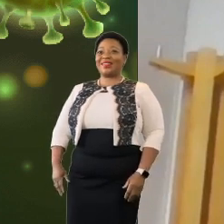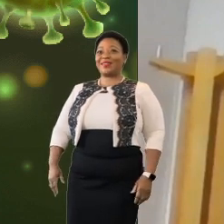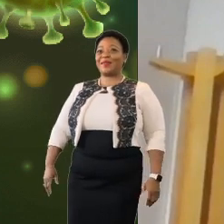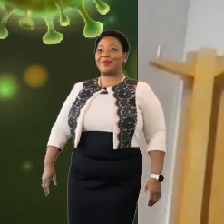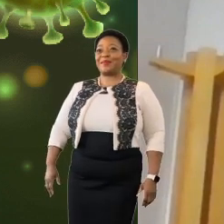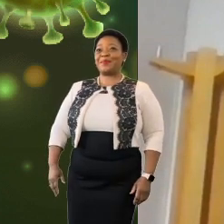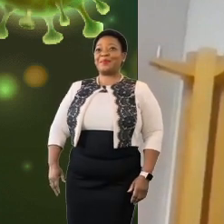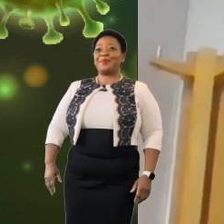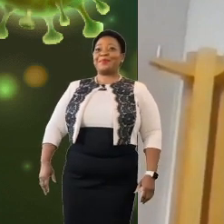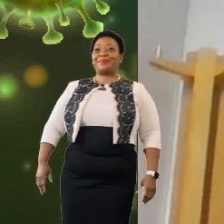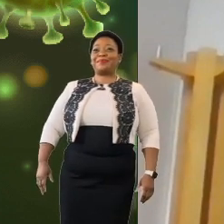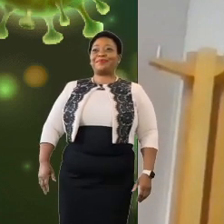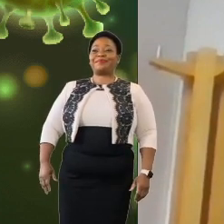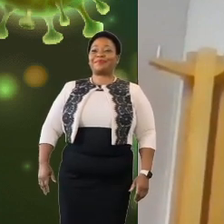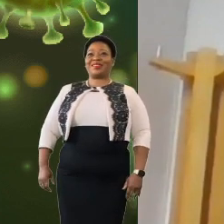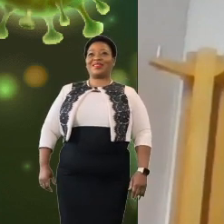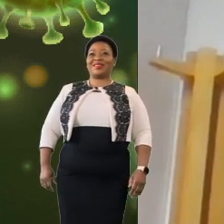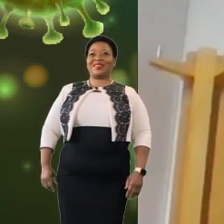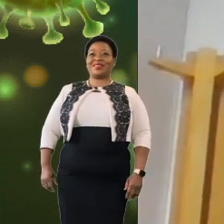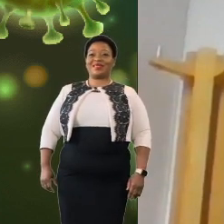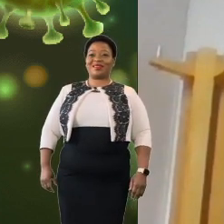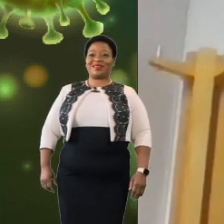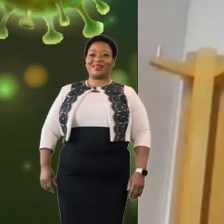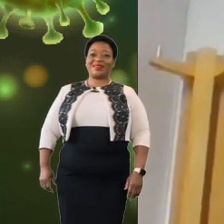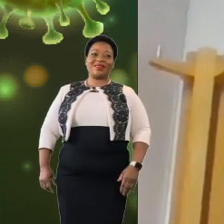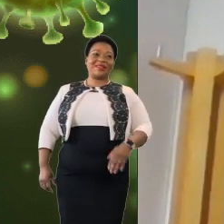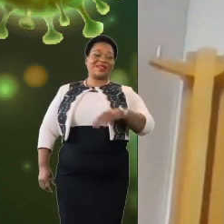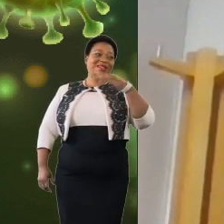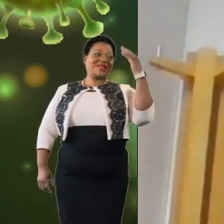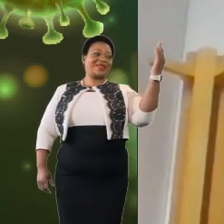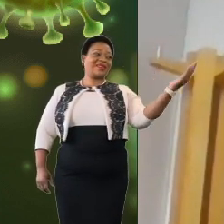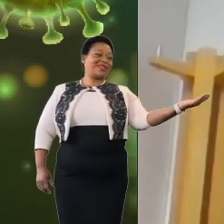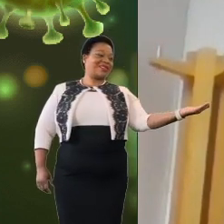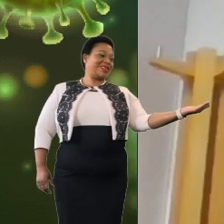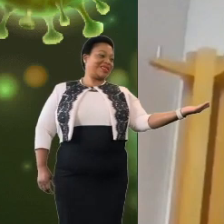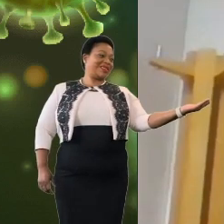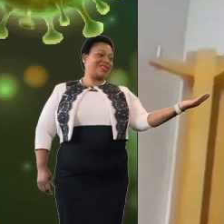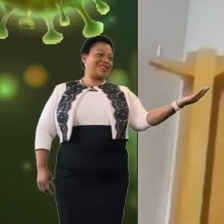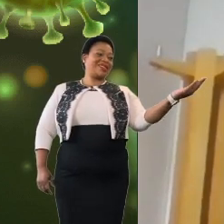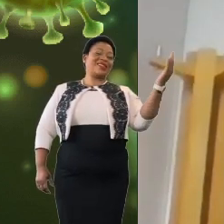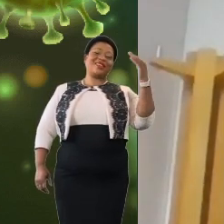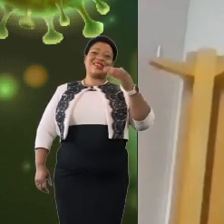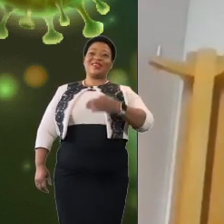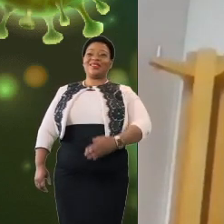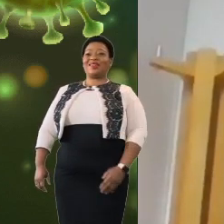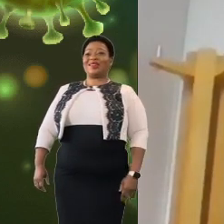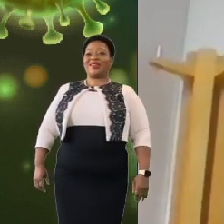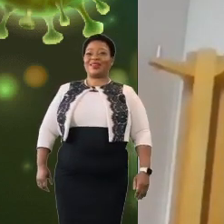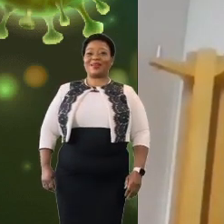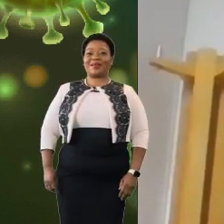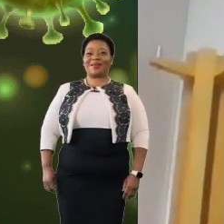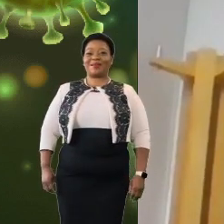within the one-stop shop, for your benefit or for the benefit of others, we've also established a